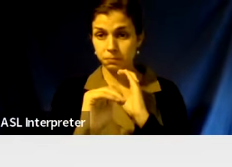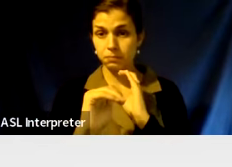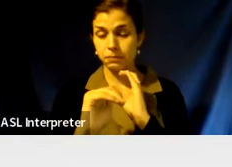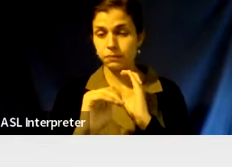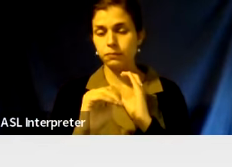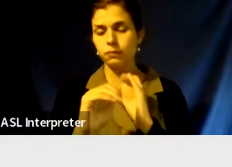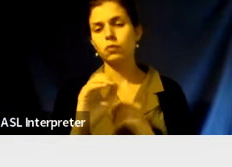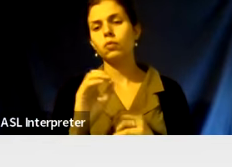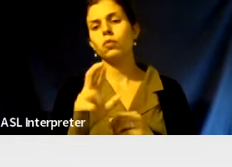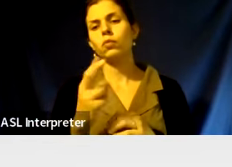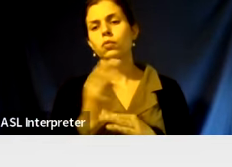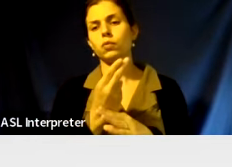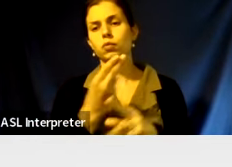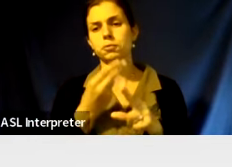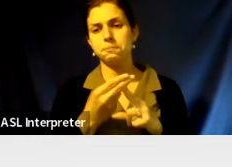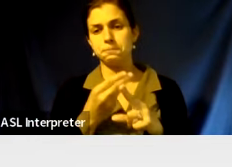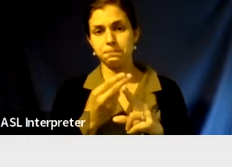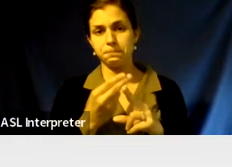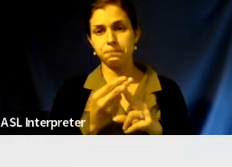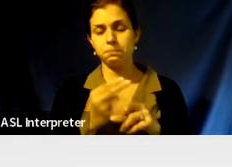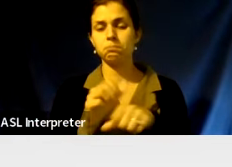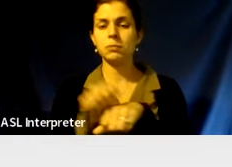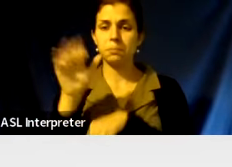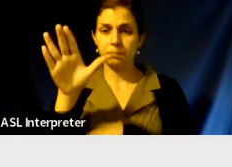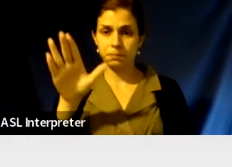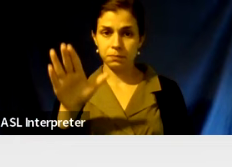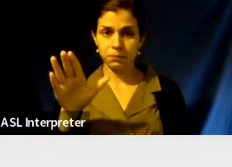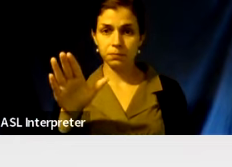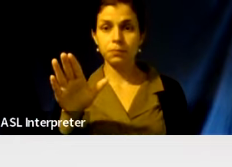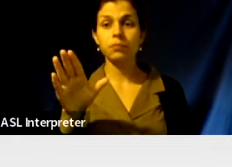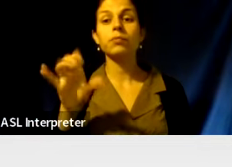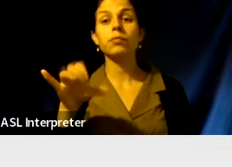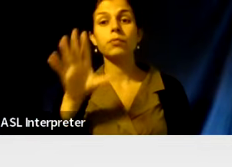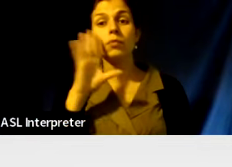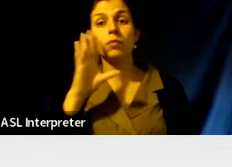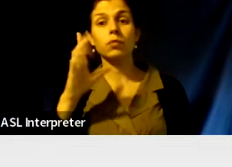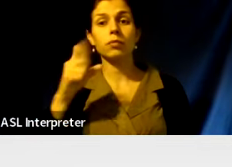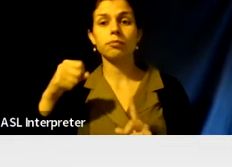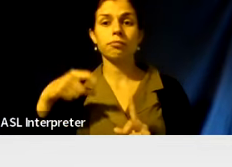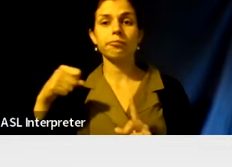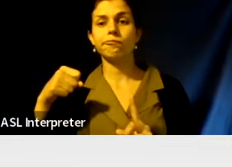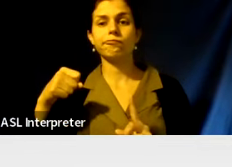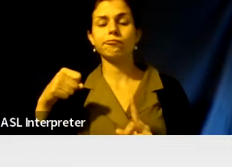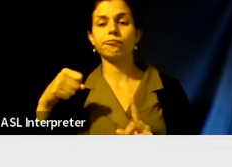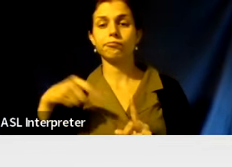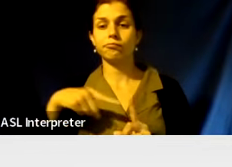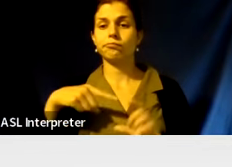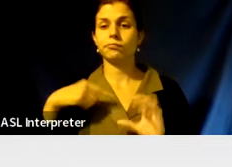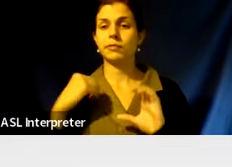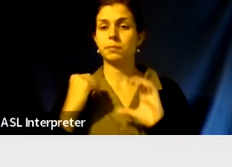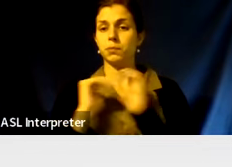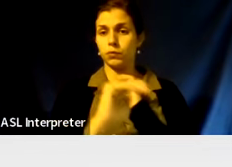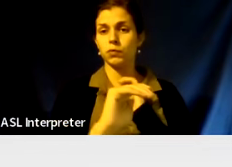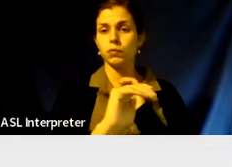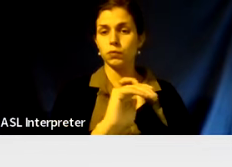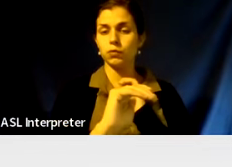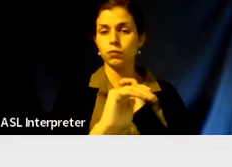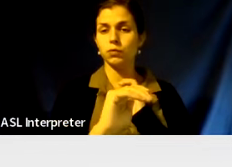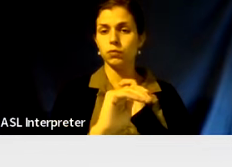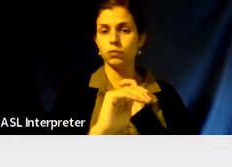username and click Submit. And that will trigger an email to your email